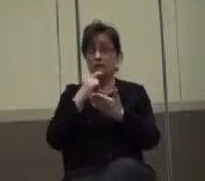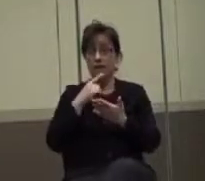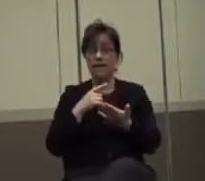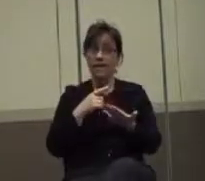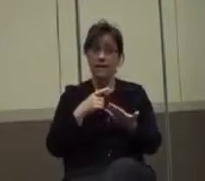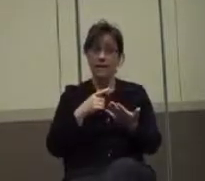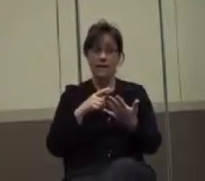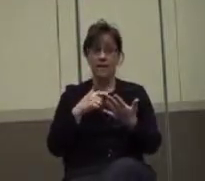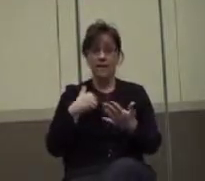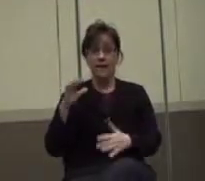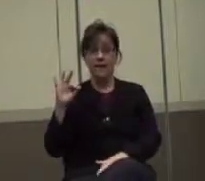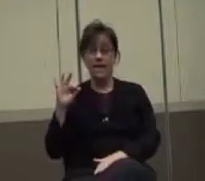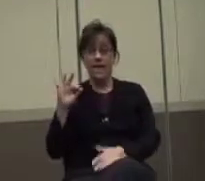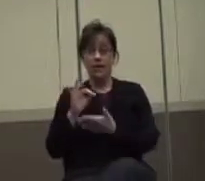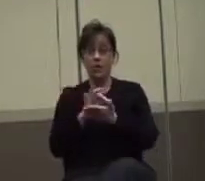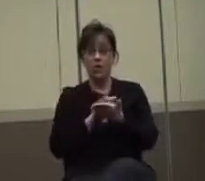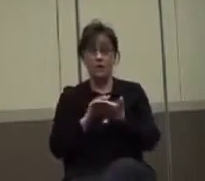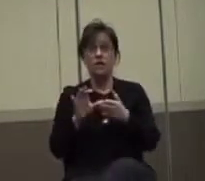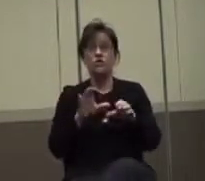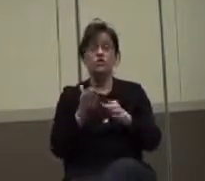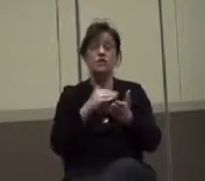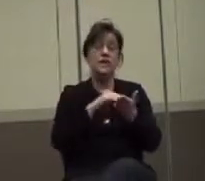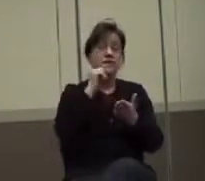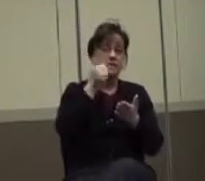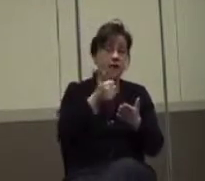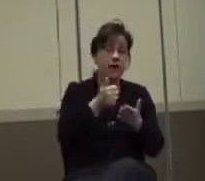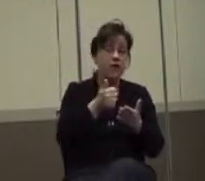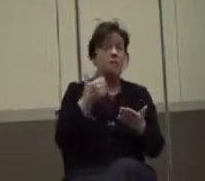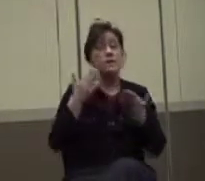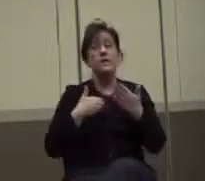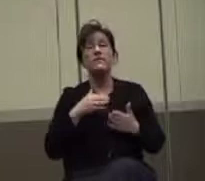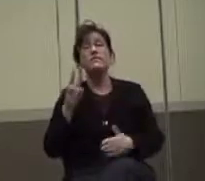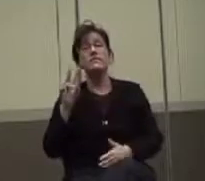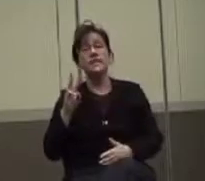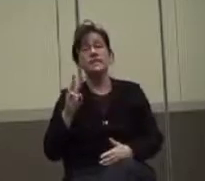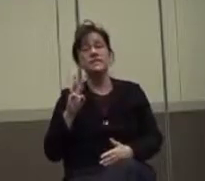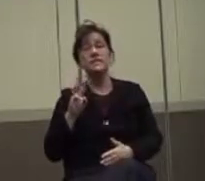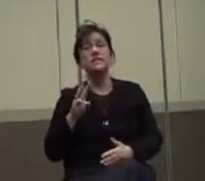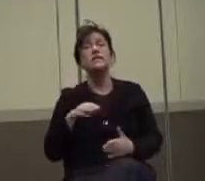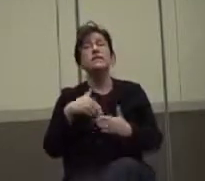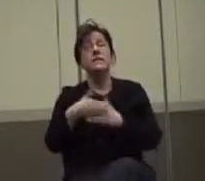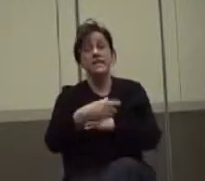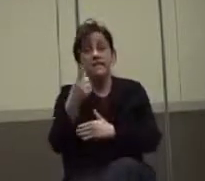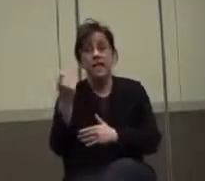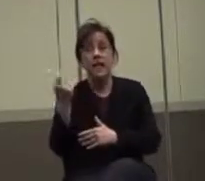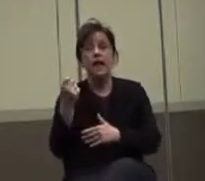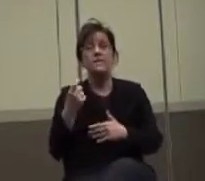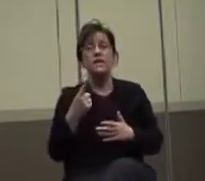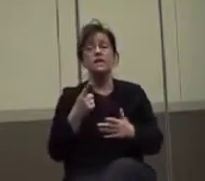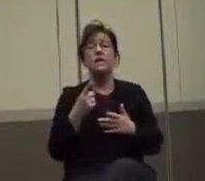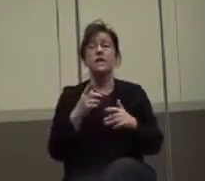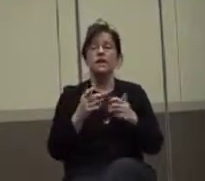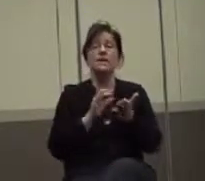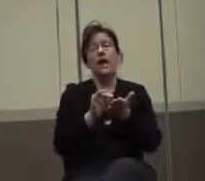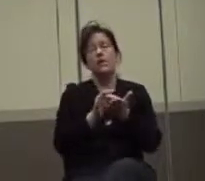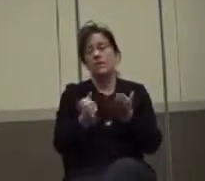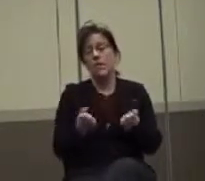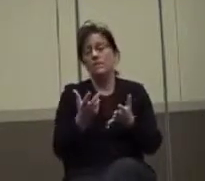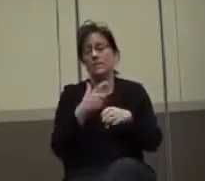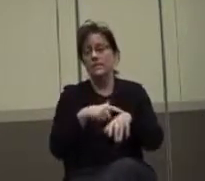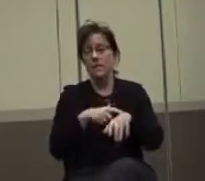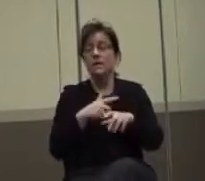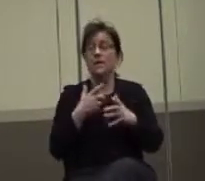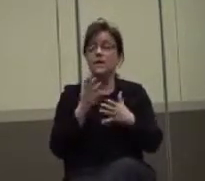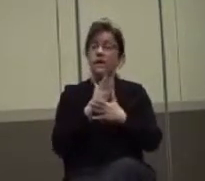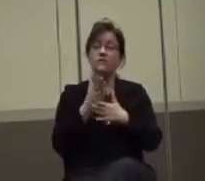do it again tomorrow. Say I had 6 coins. I do it the next day, I had 11 coins. On average, let's say it's about 9 times